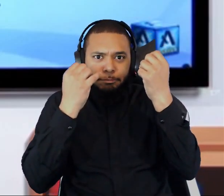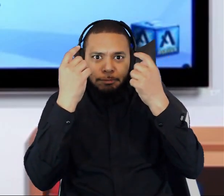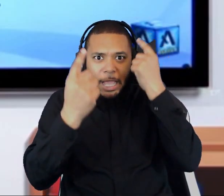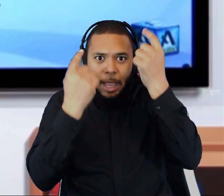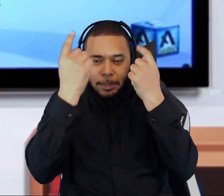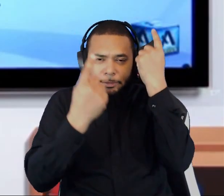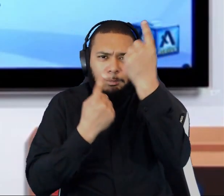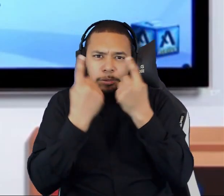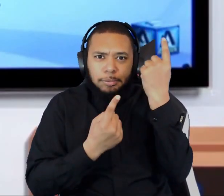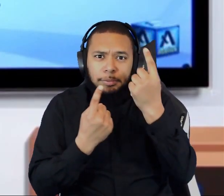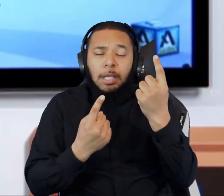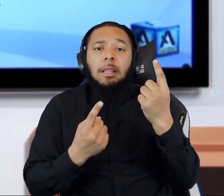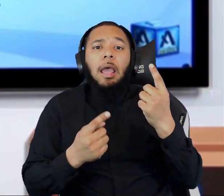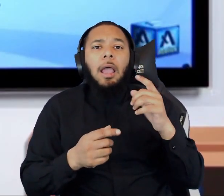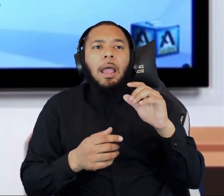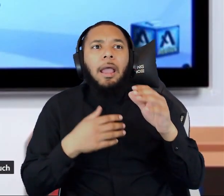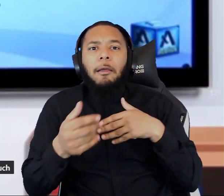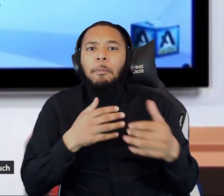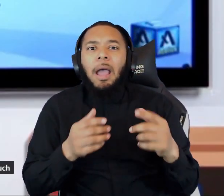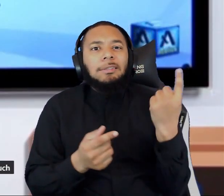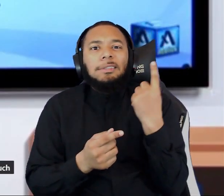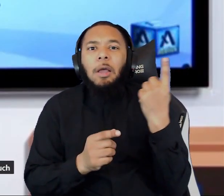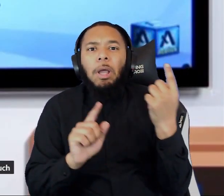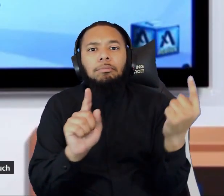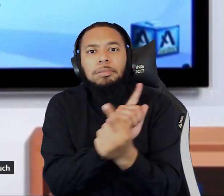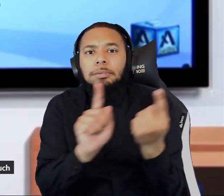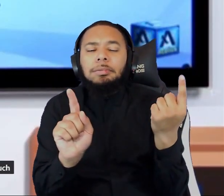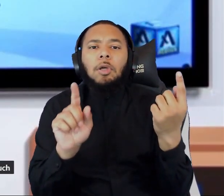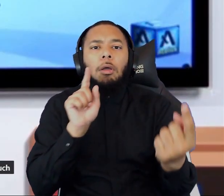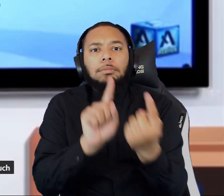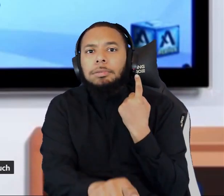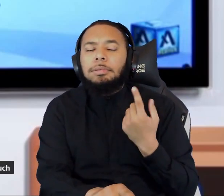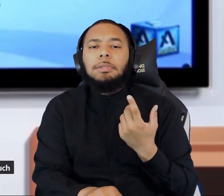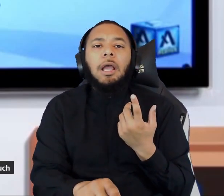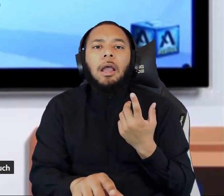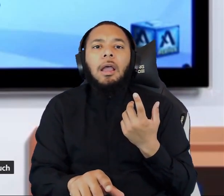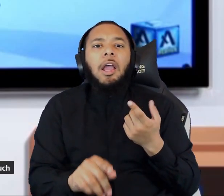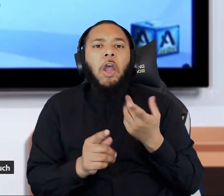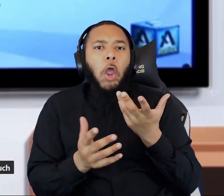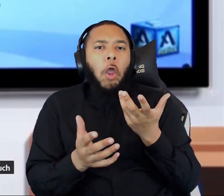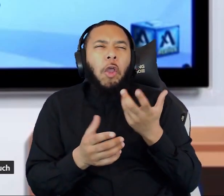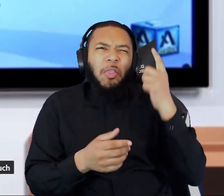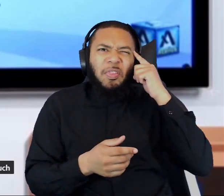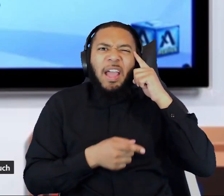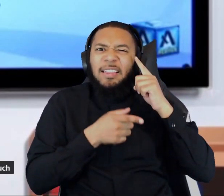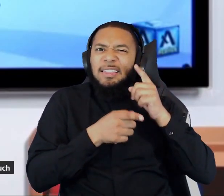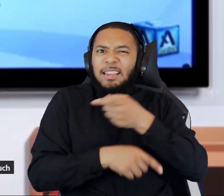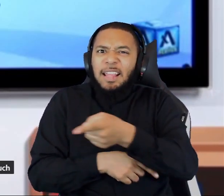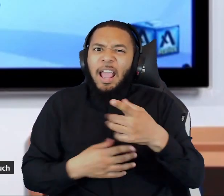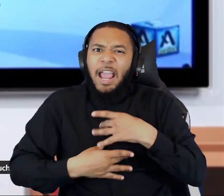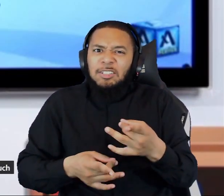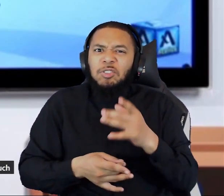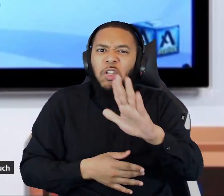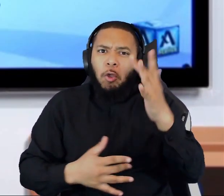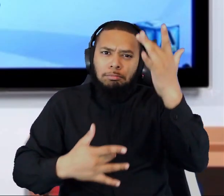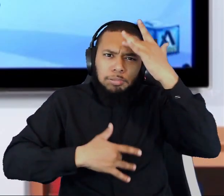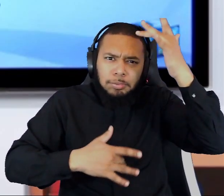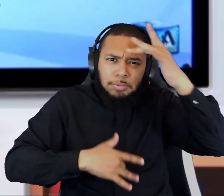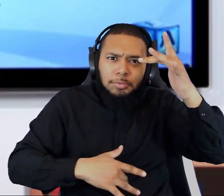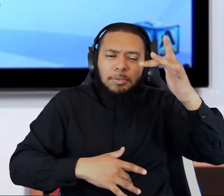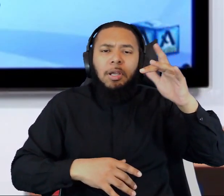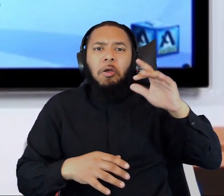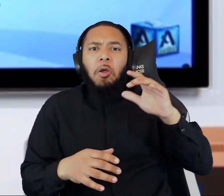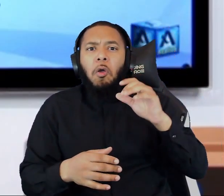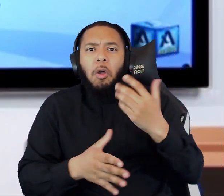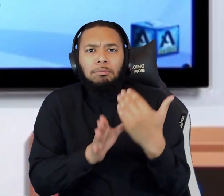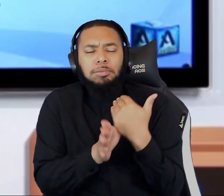chance acquaintances are hungry for the least detail of one's ailments and infirmities. Okay, infirmities may be a word you're not familiar